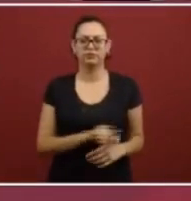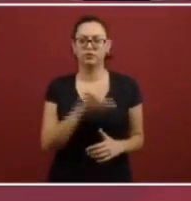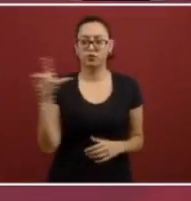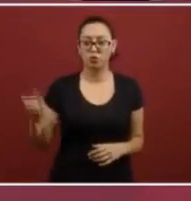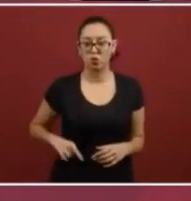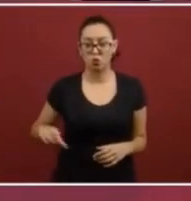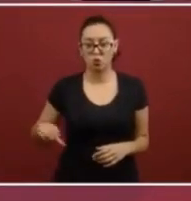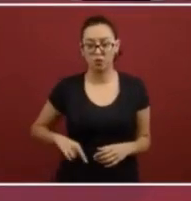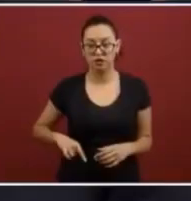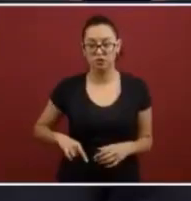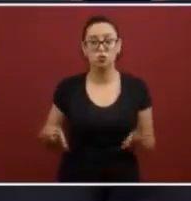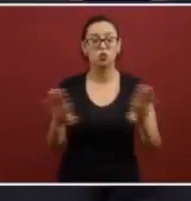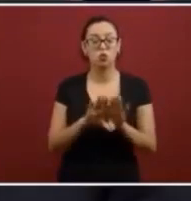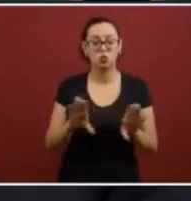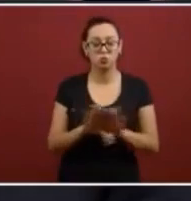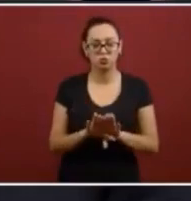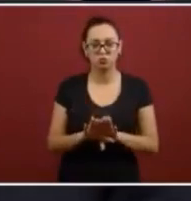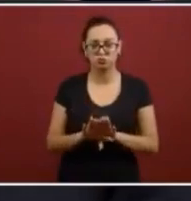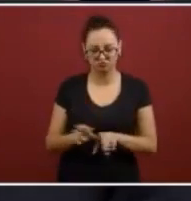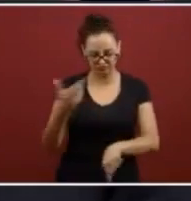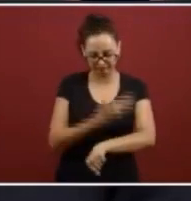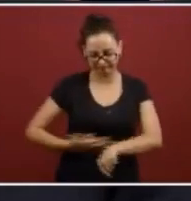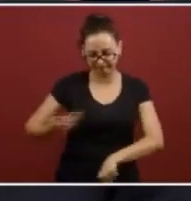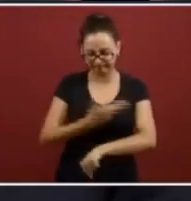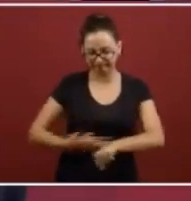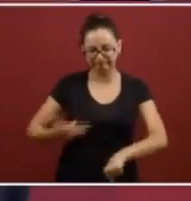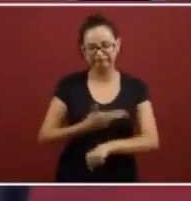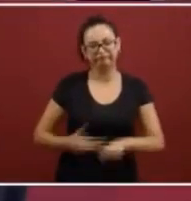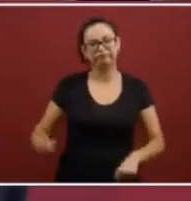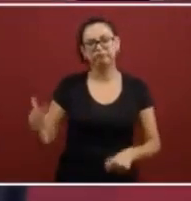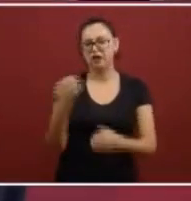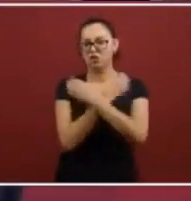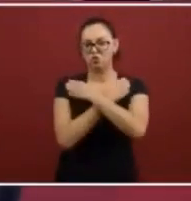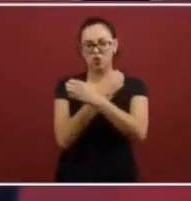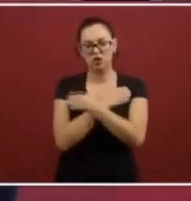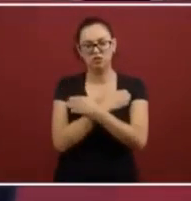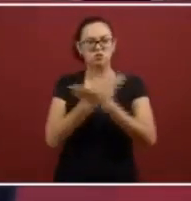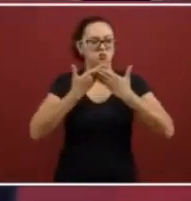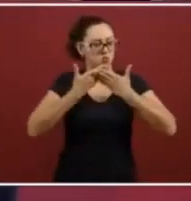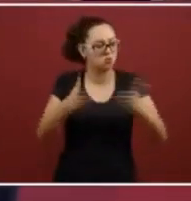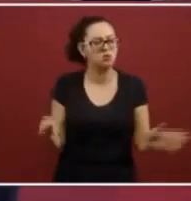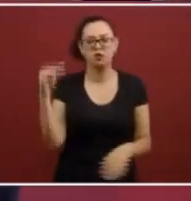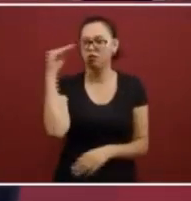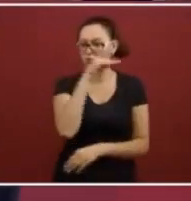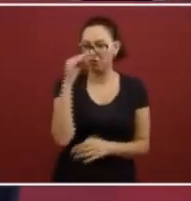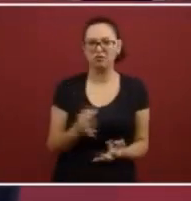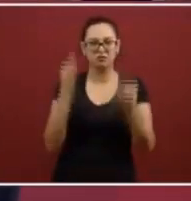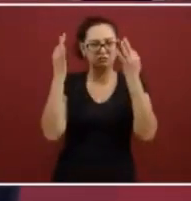va a garantizar Now the la educación government pública, will gratuita, de calidad, en todos los niveles escolares.